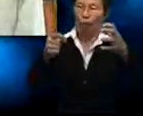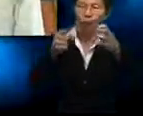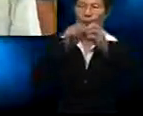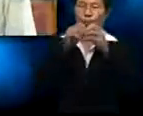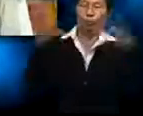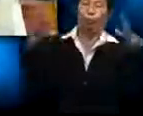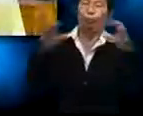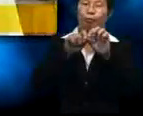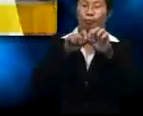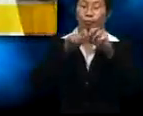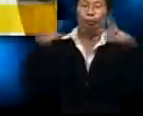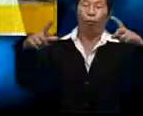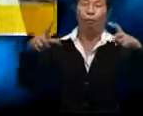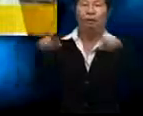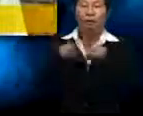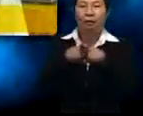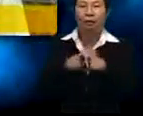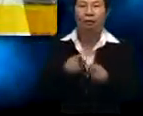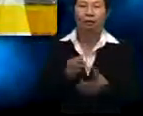Okay, now we have a paper boat.